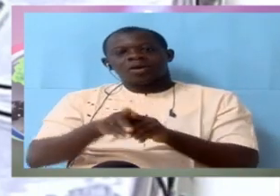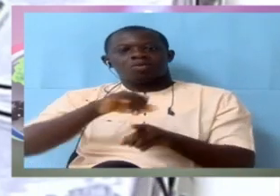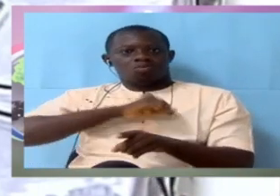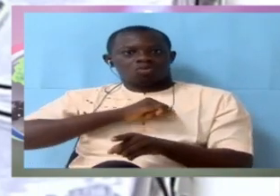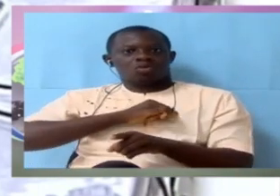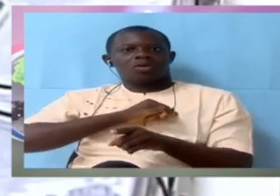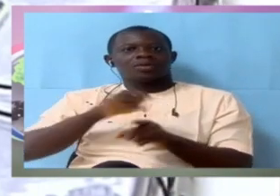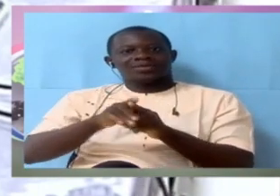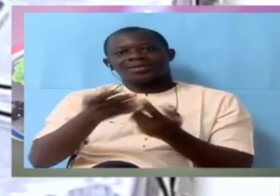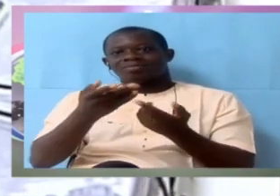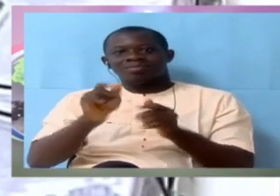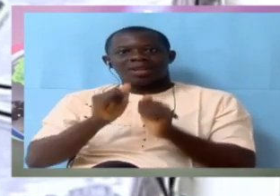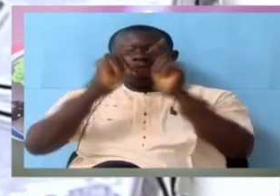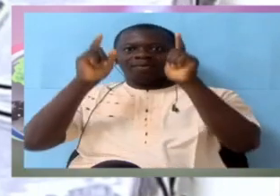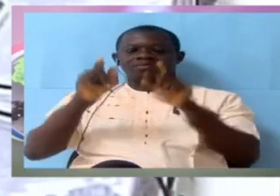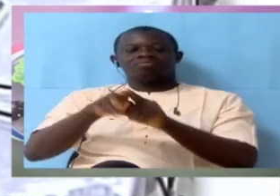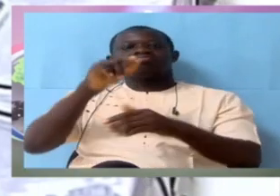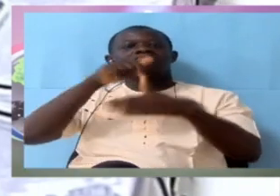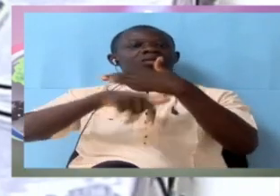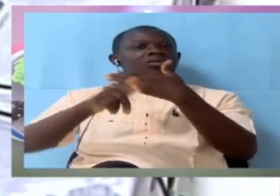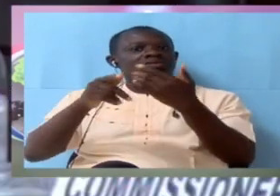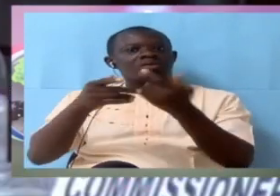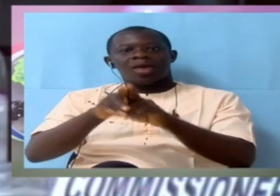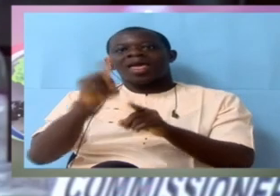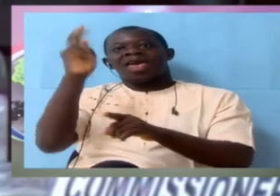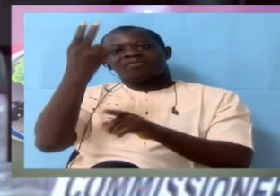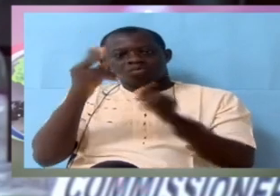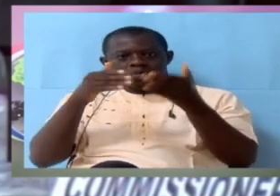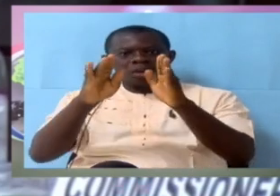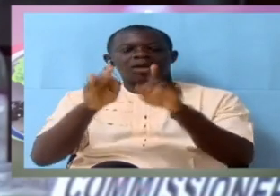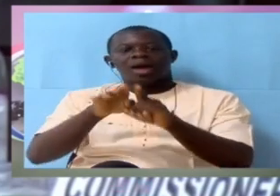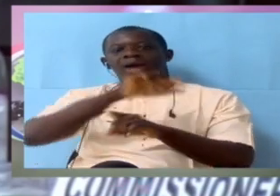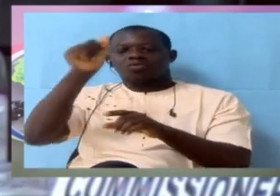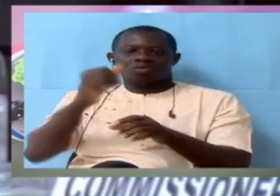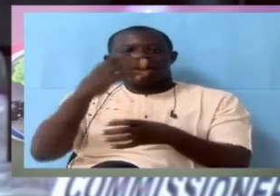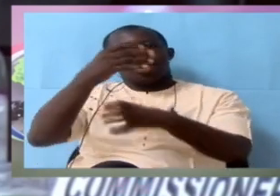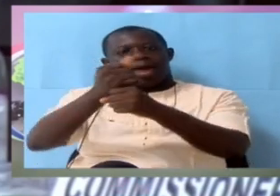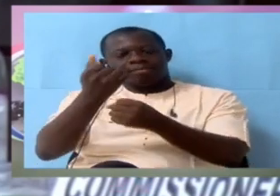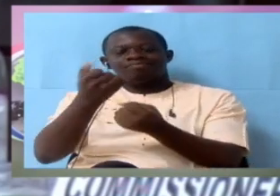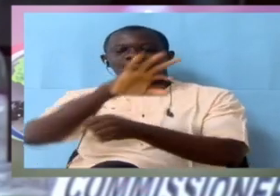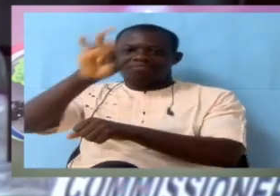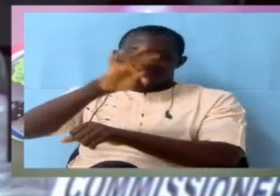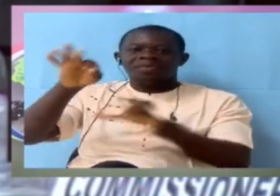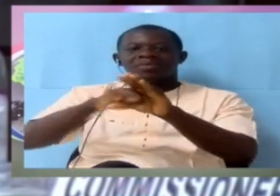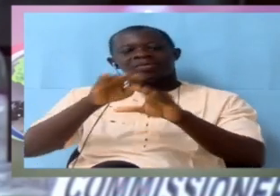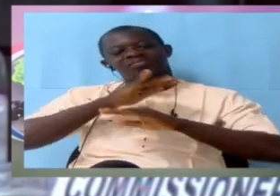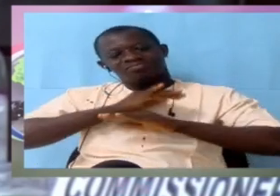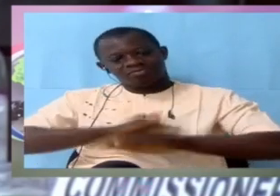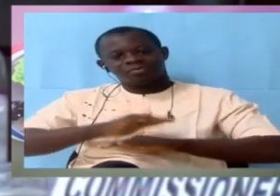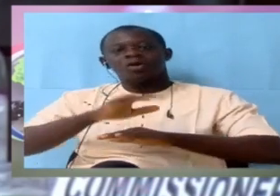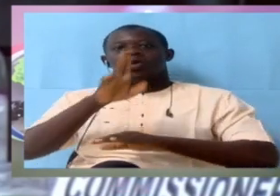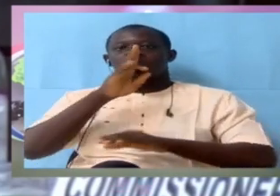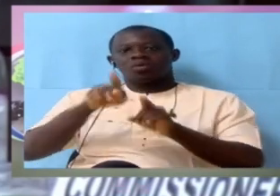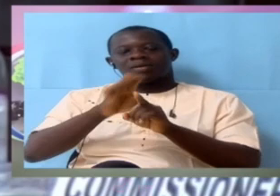soul eternal peace, and you also console the grieving family members that he has left